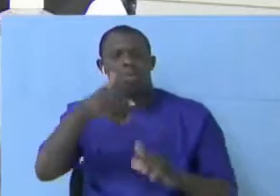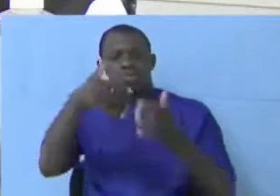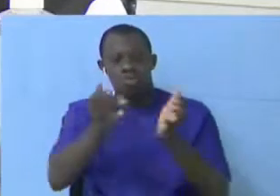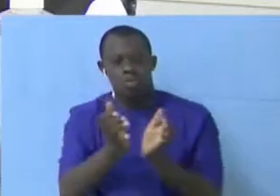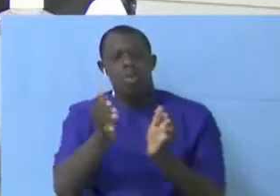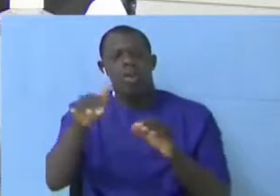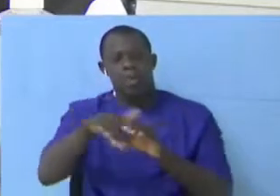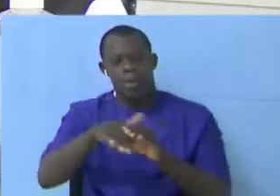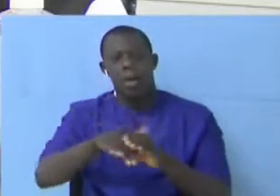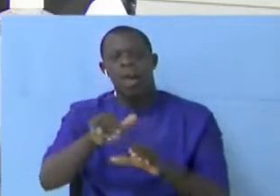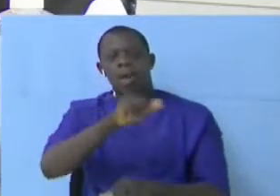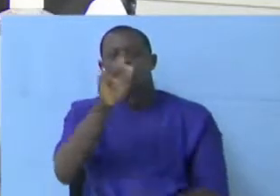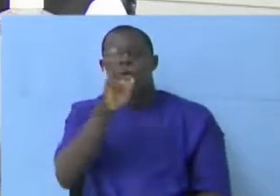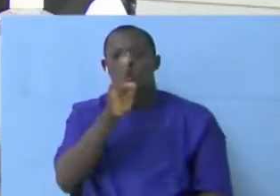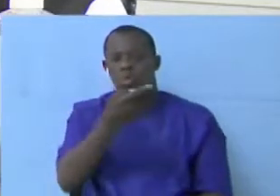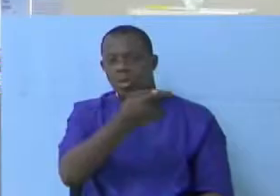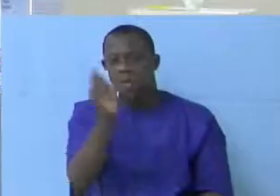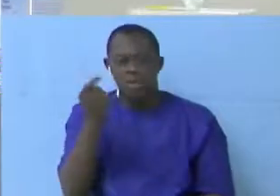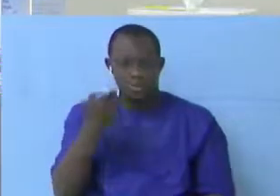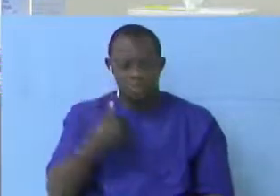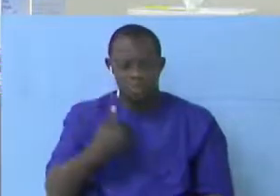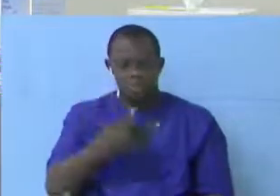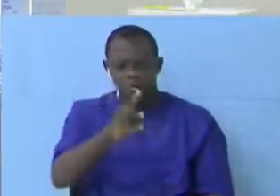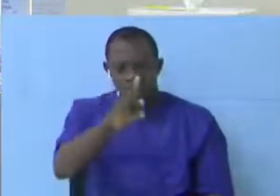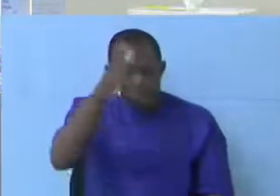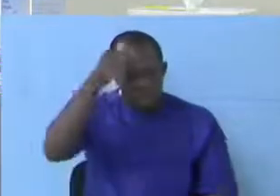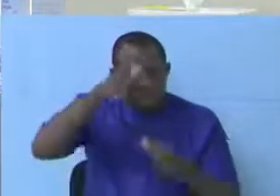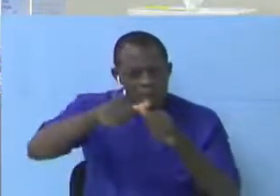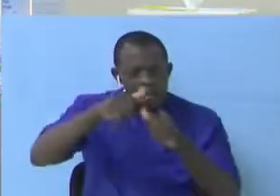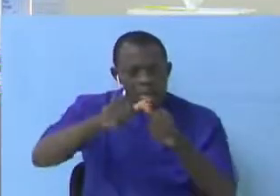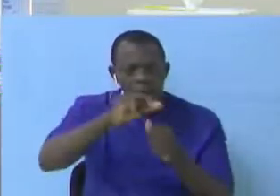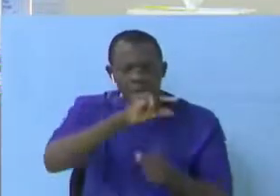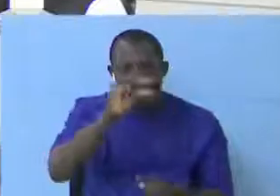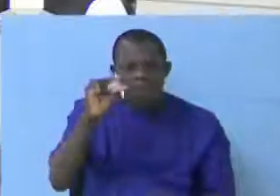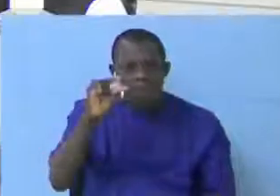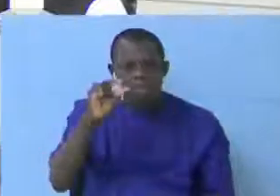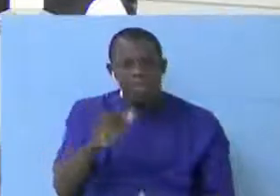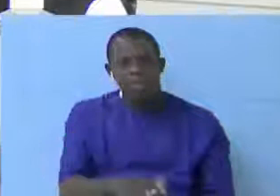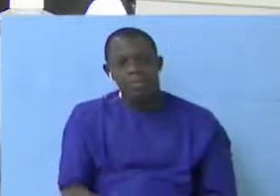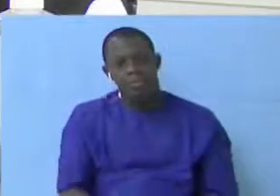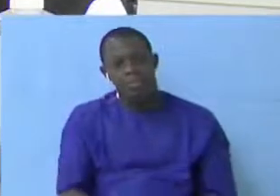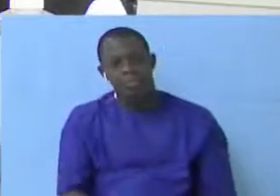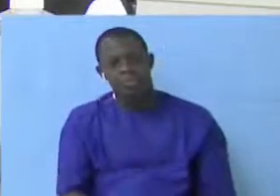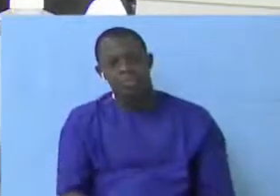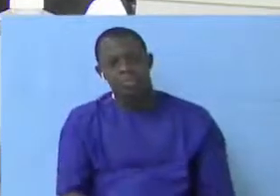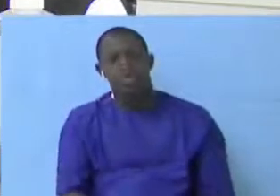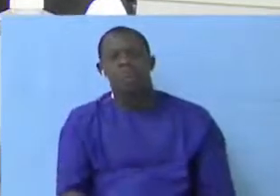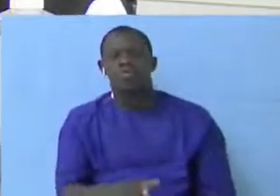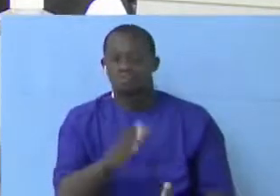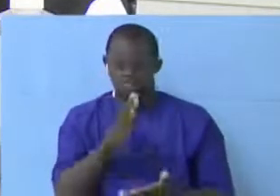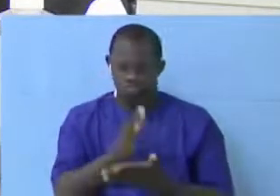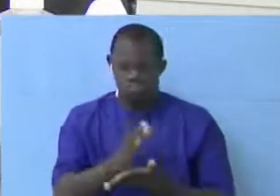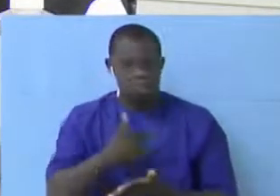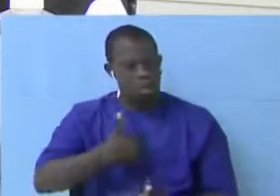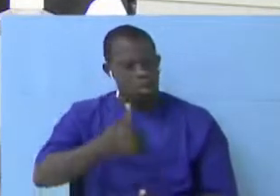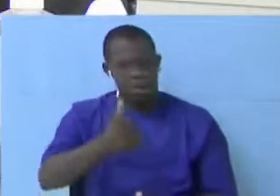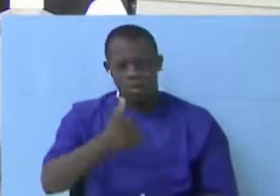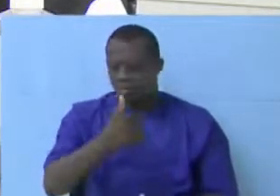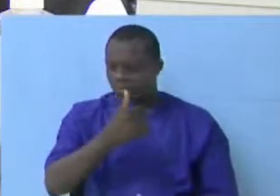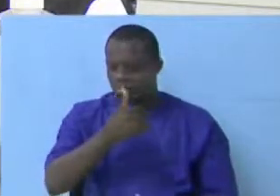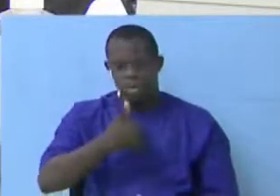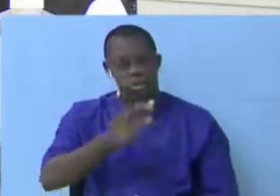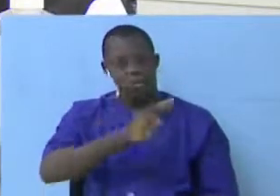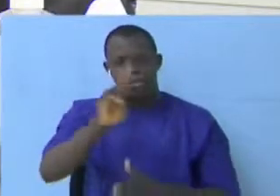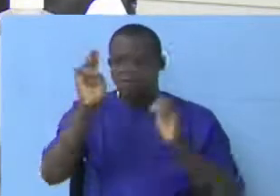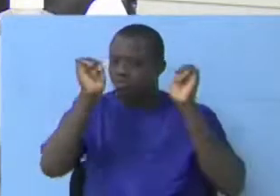And who are they? Do you recall their names? To be honest, I couldn't.